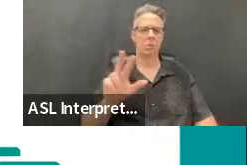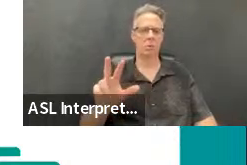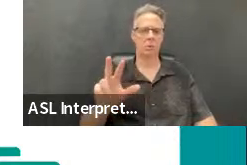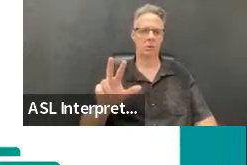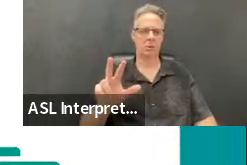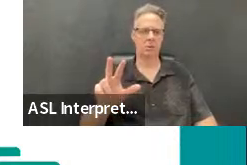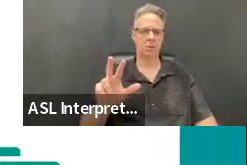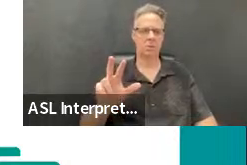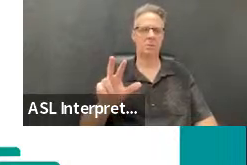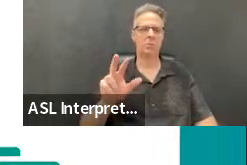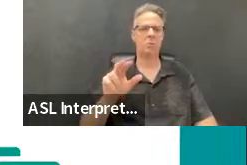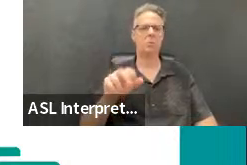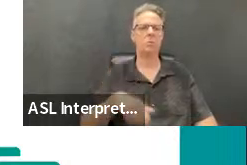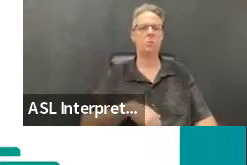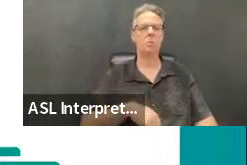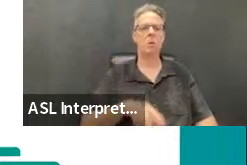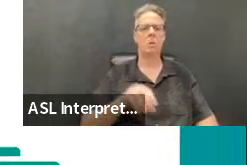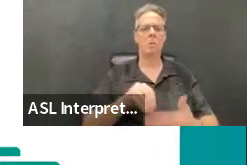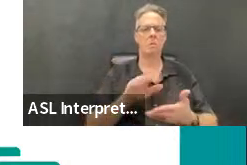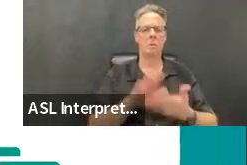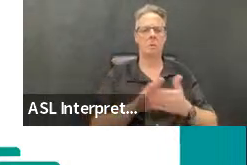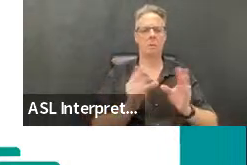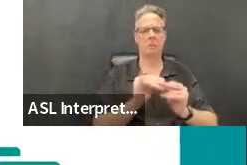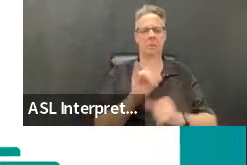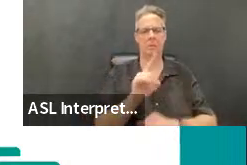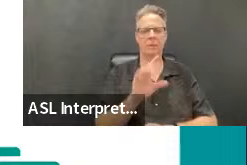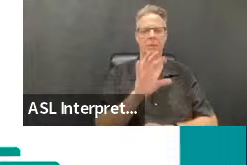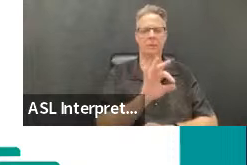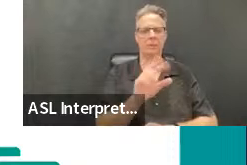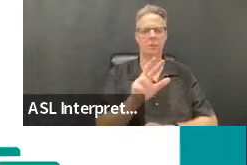1-669-900-6833. You'll want to include our meeting ID at